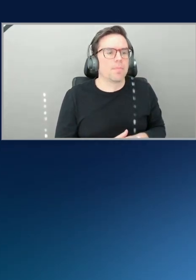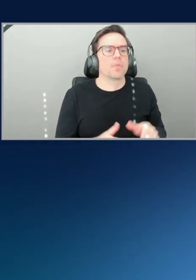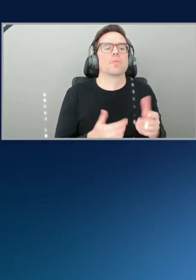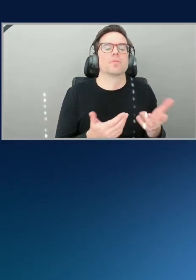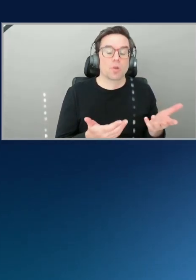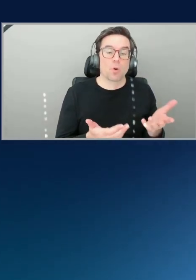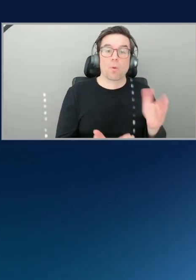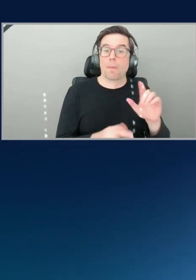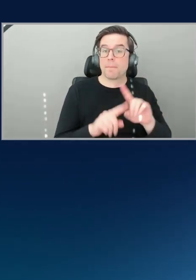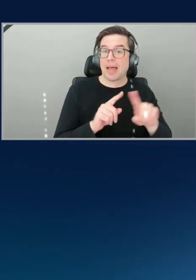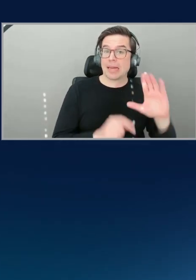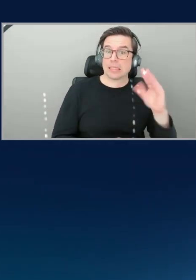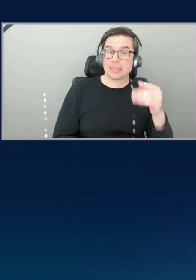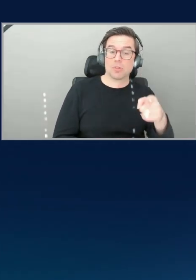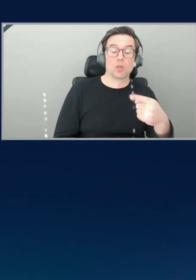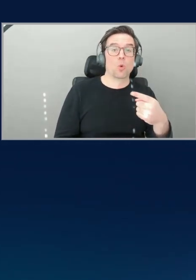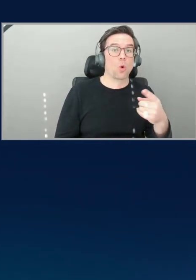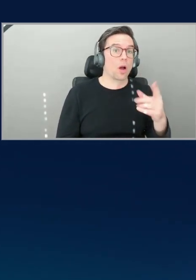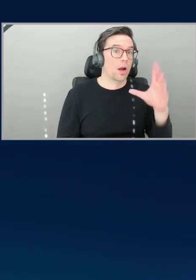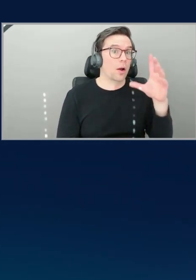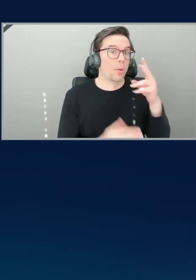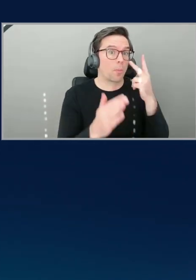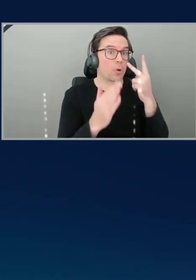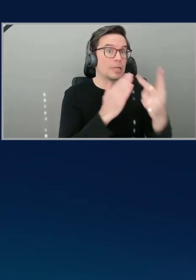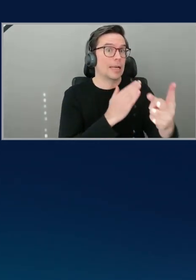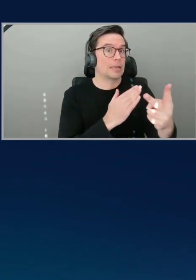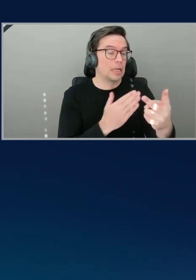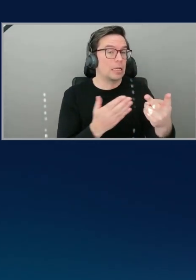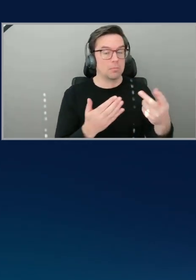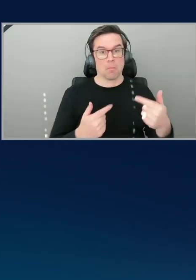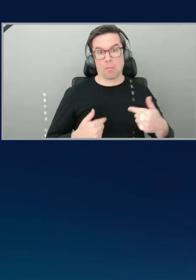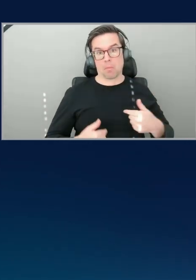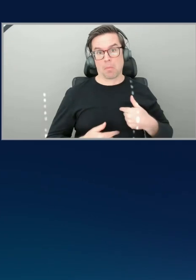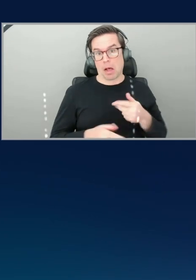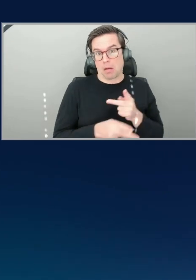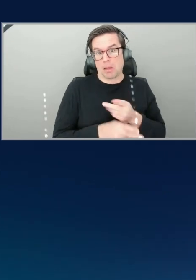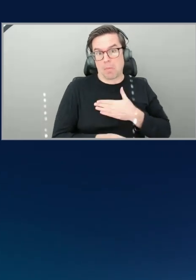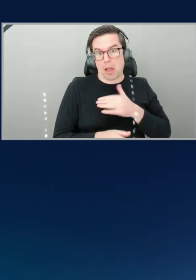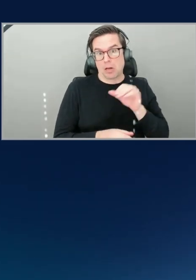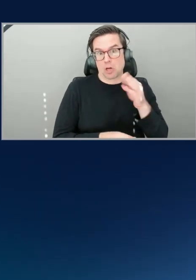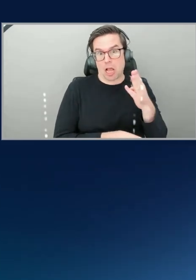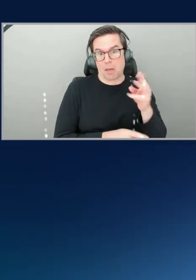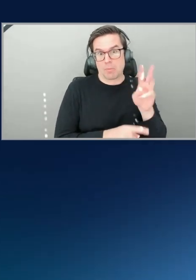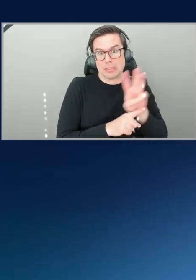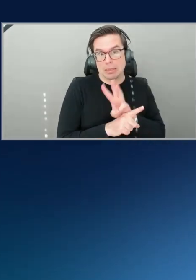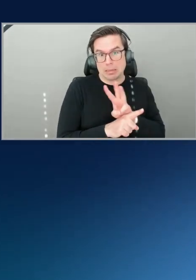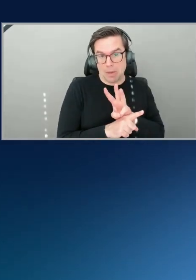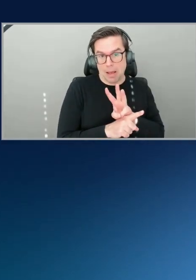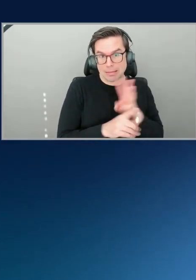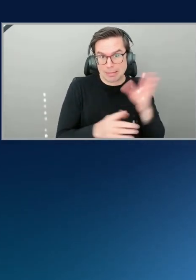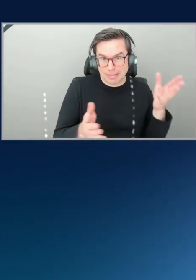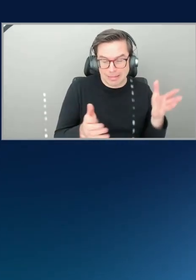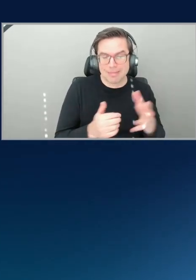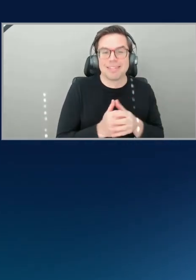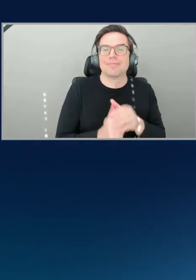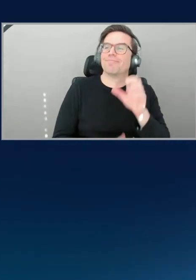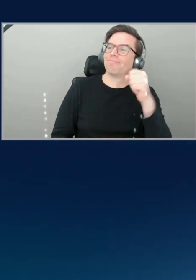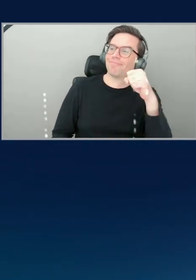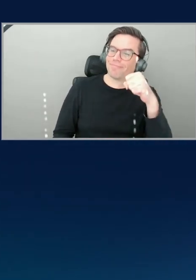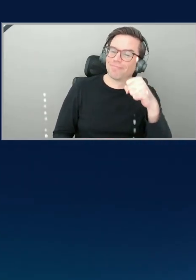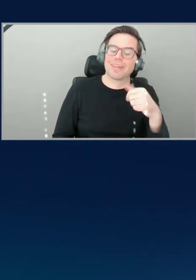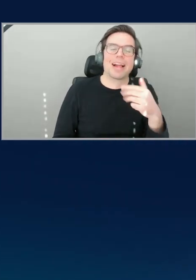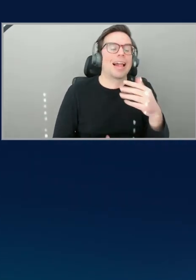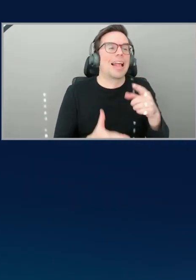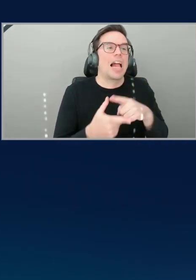6 months. Yes. And then I also heard you talk a lot about platforms and data. Yes.